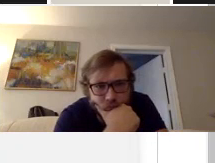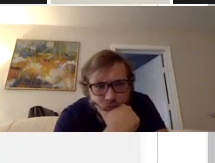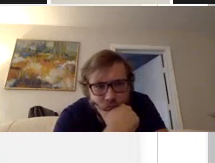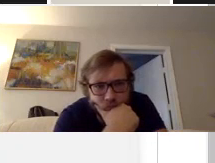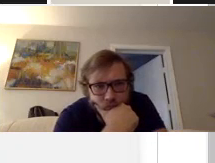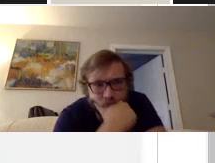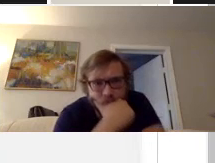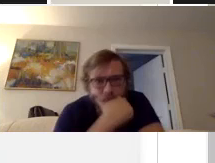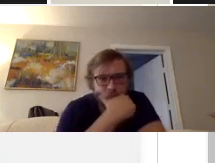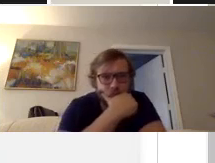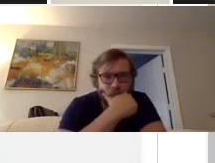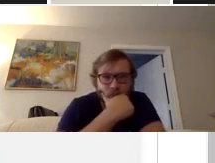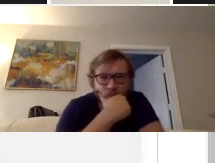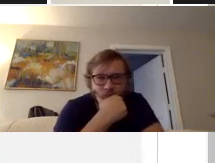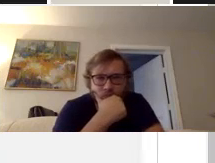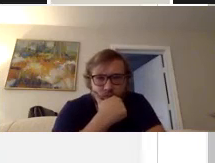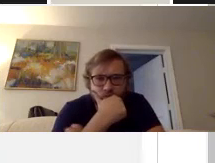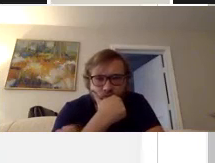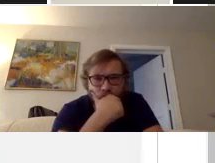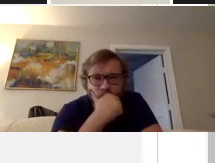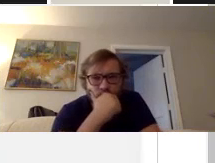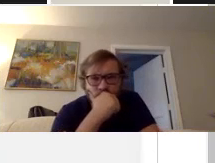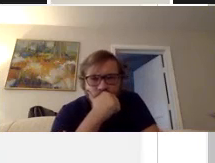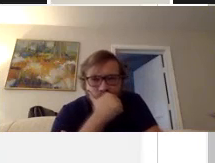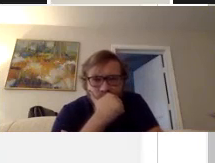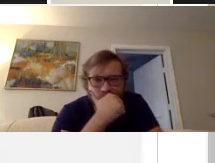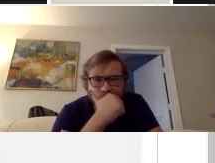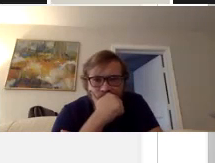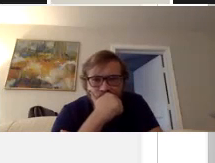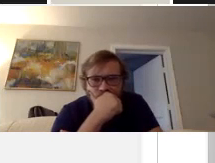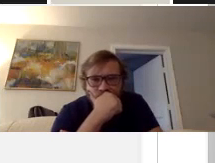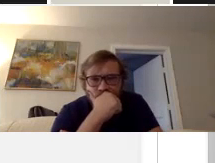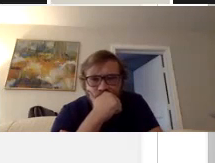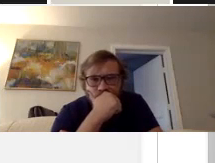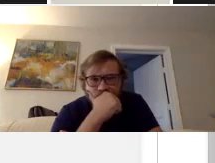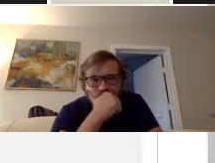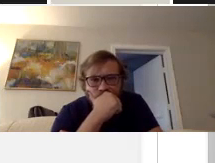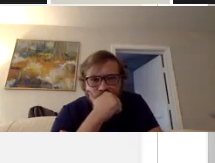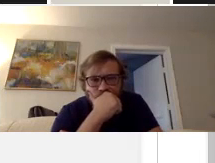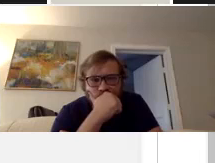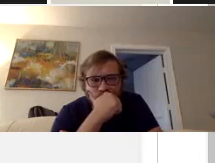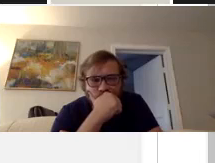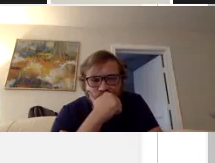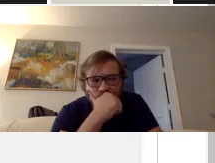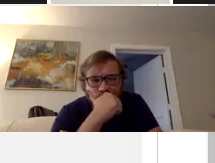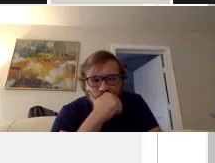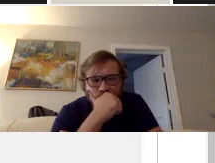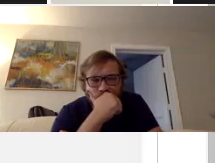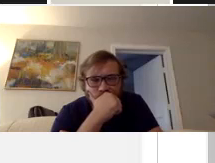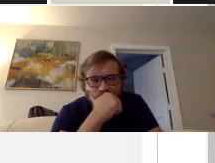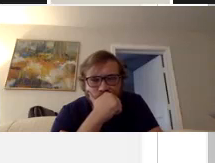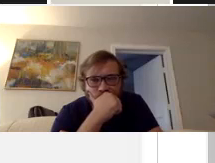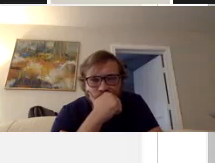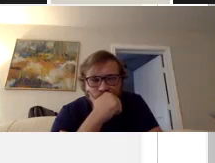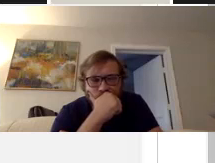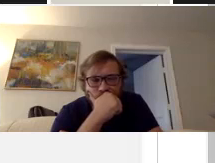related property called distance that also utilizes the idea of where the object